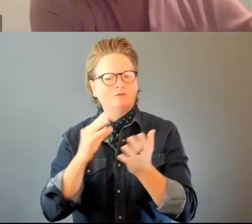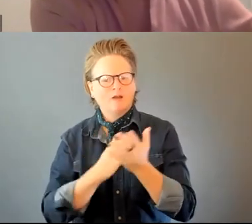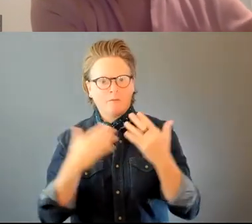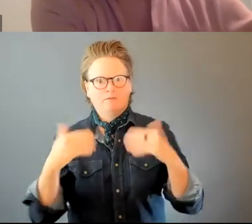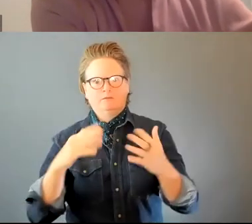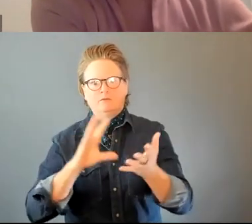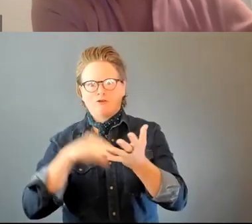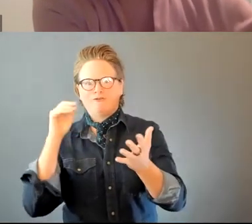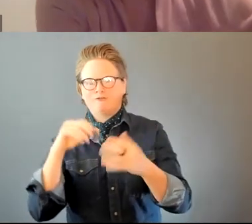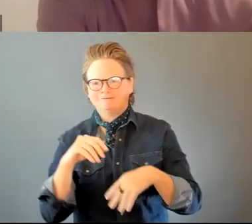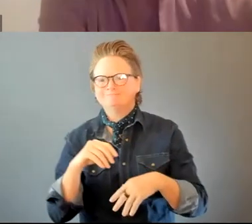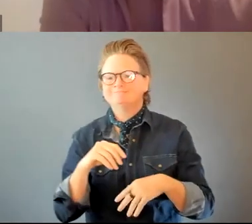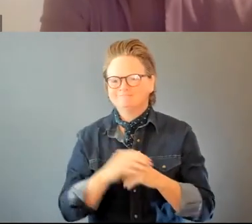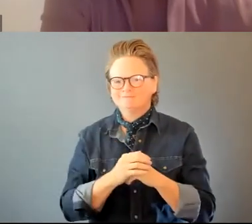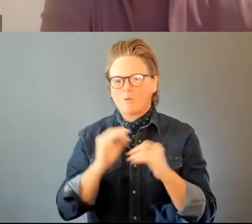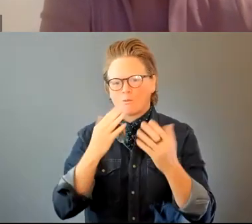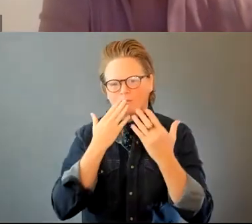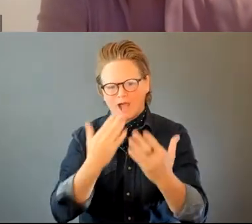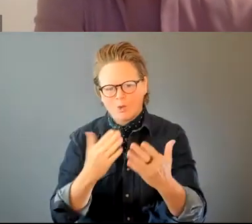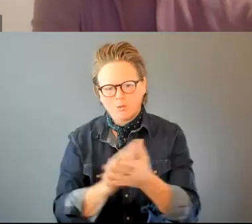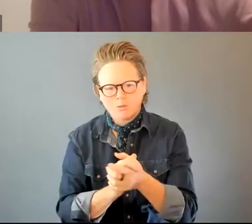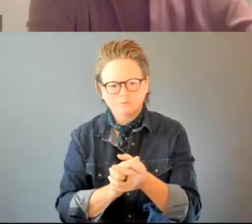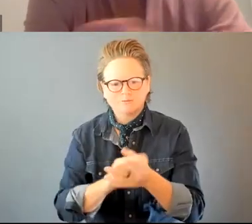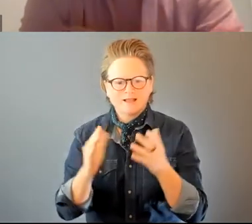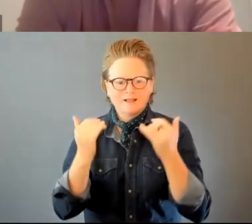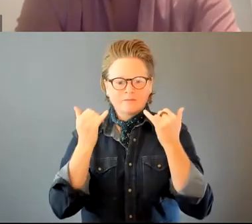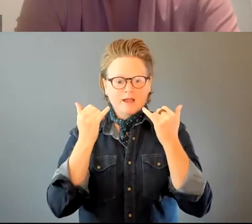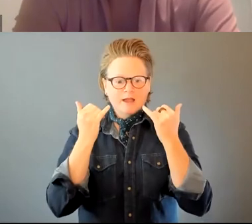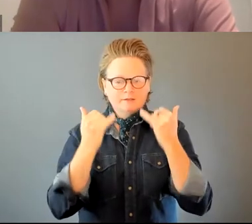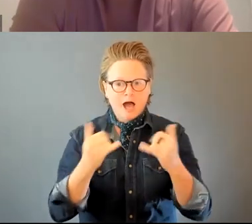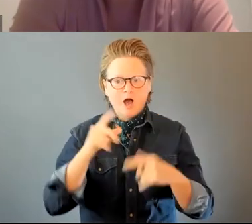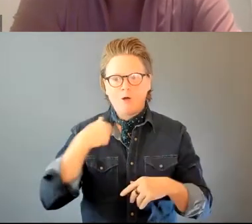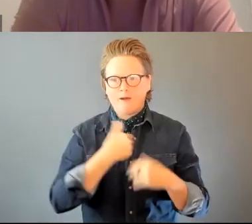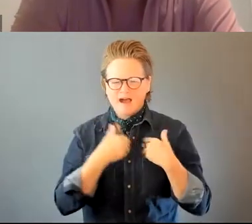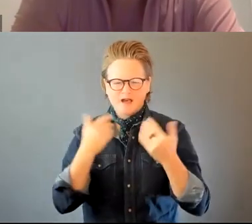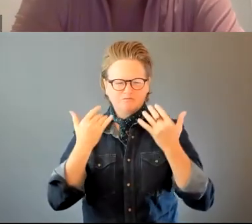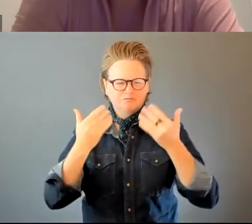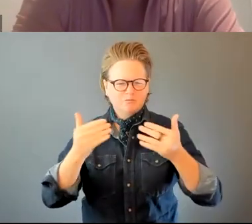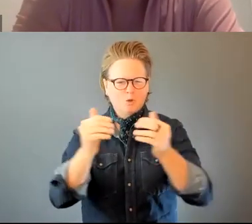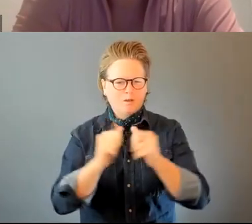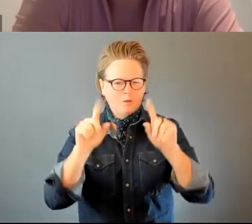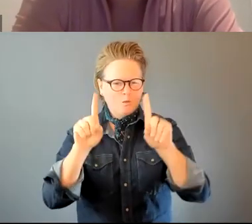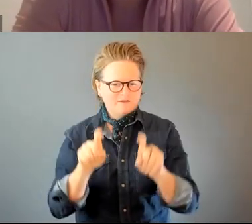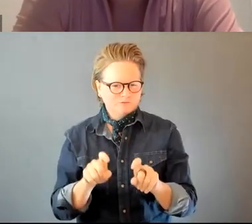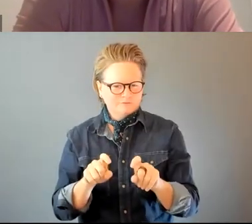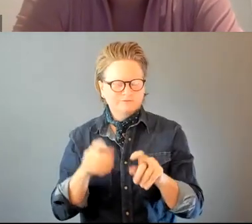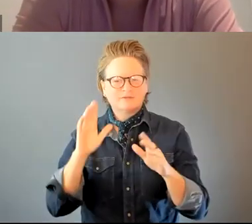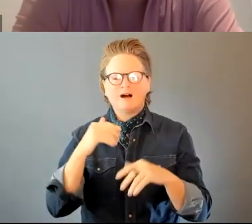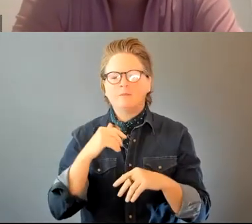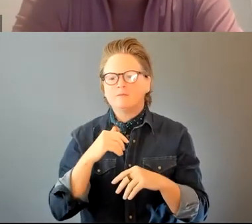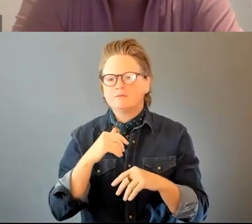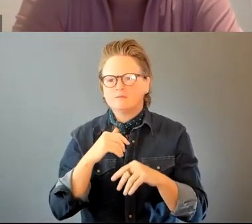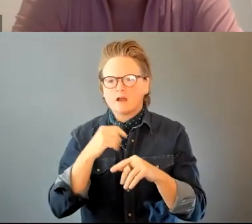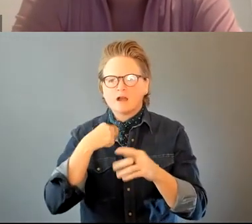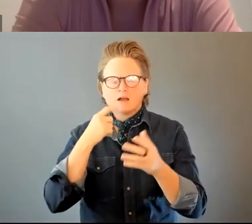this also was like, oh, I learned a lot. I didn't know that either. I learned that too. So now I'm going to go